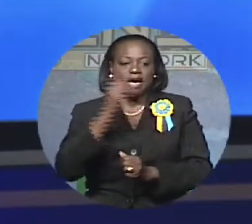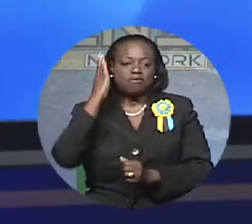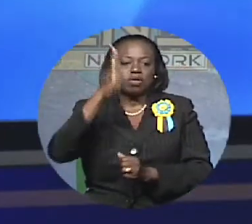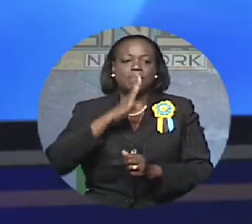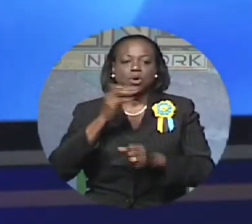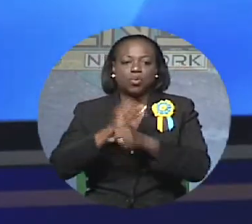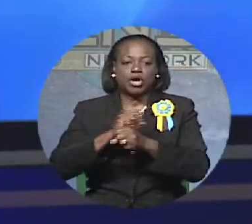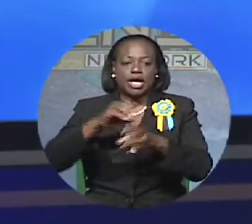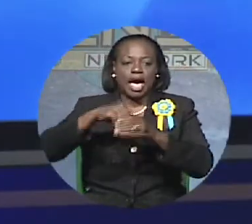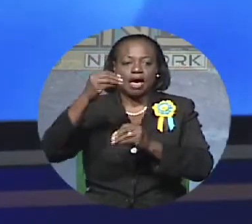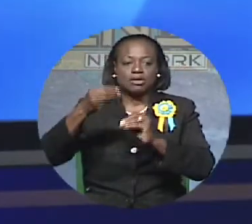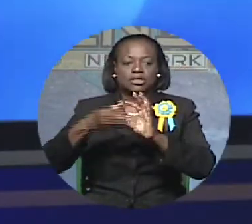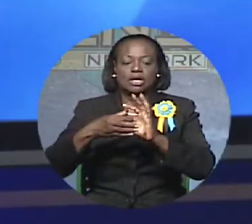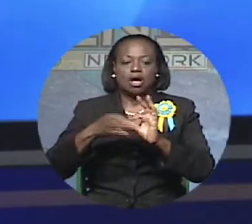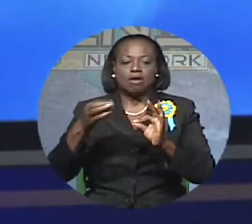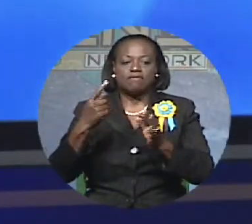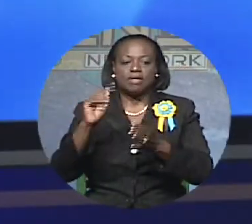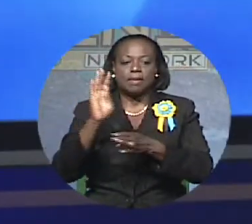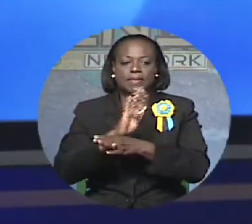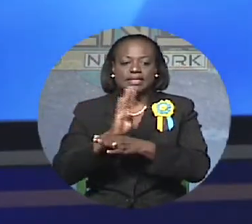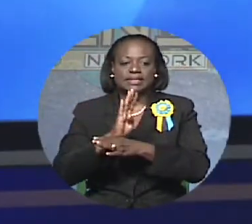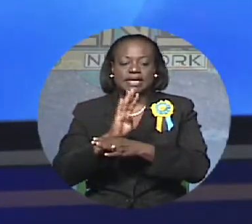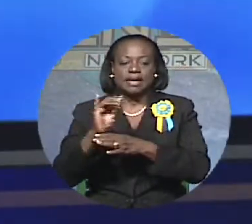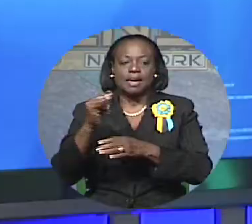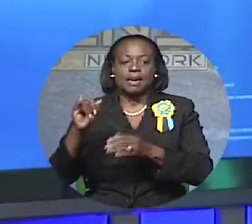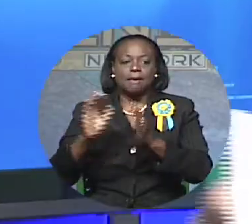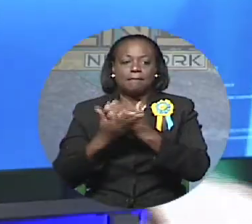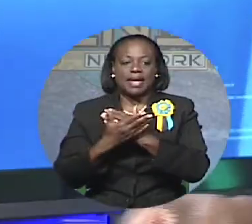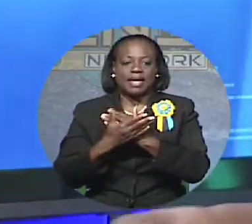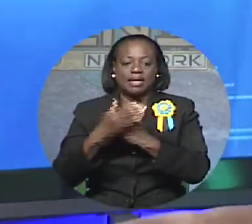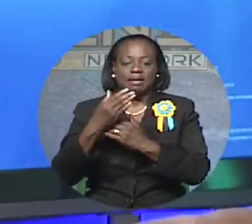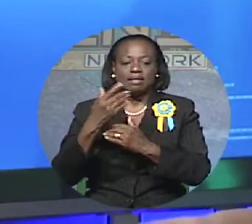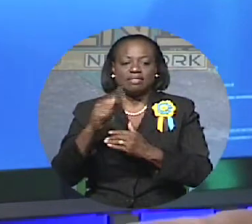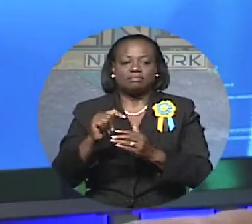building by or before the peak of the hurricane season.